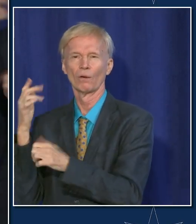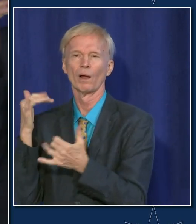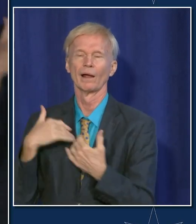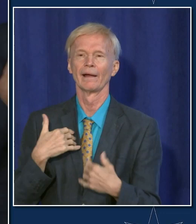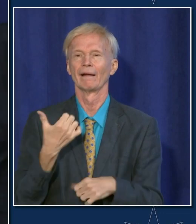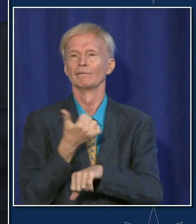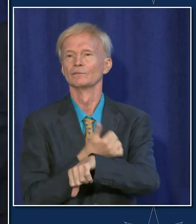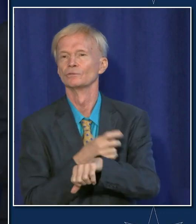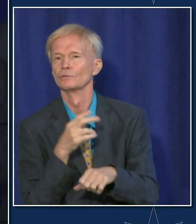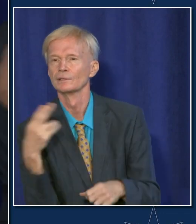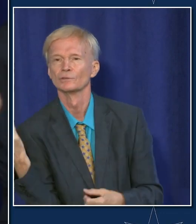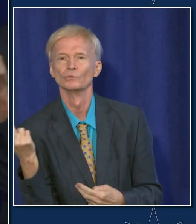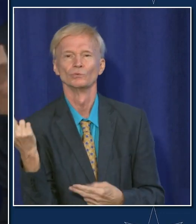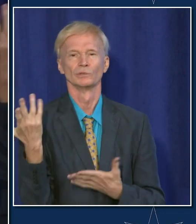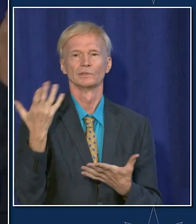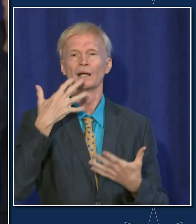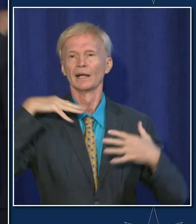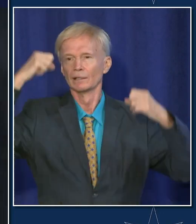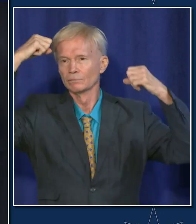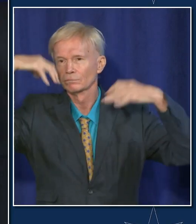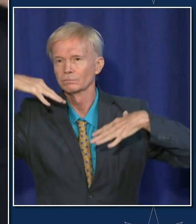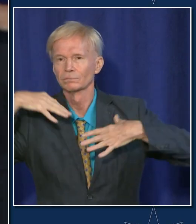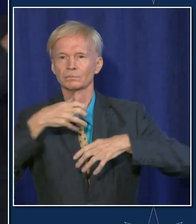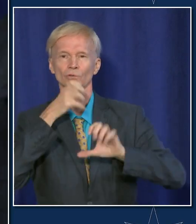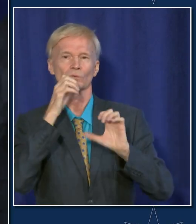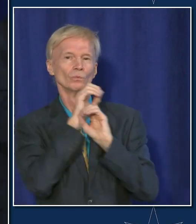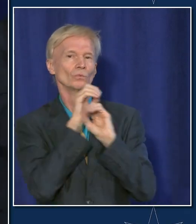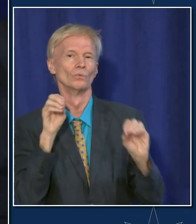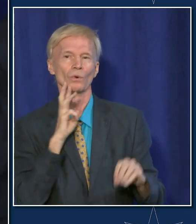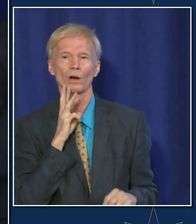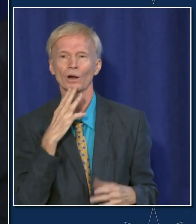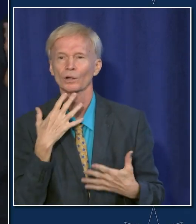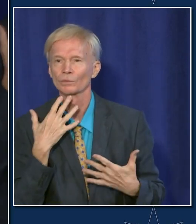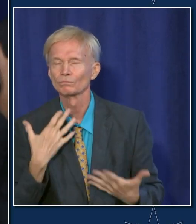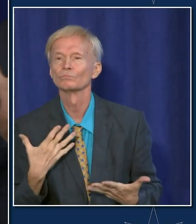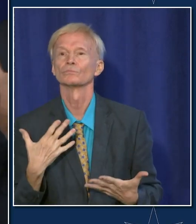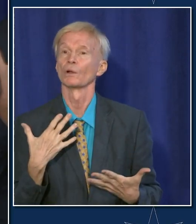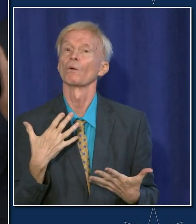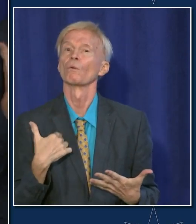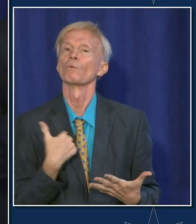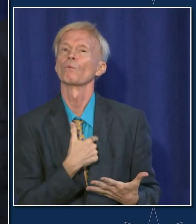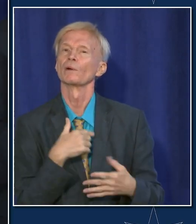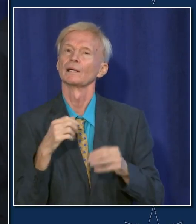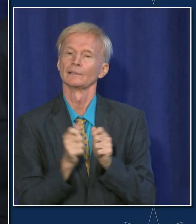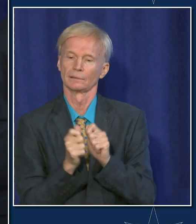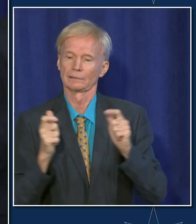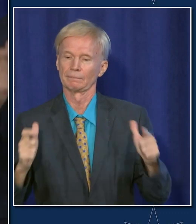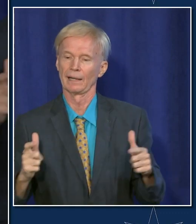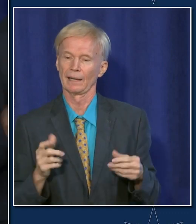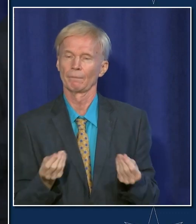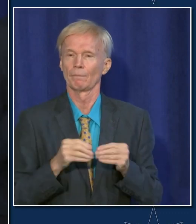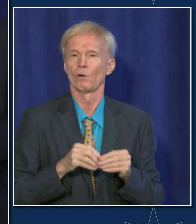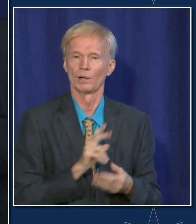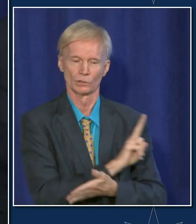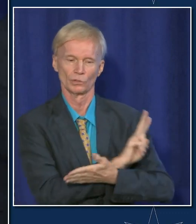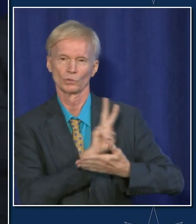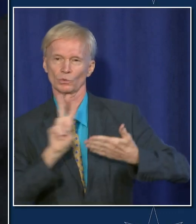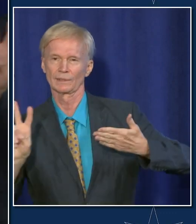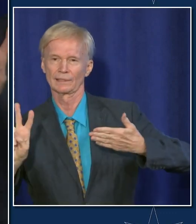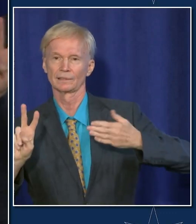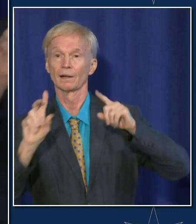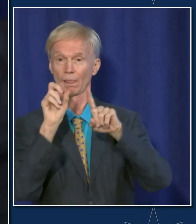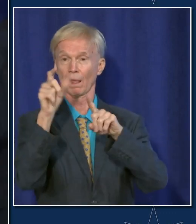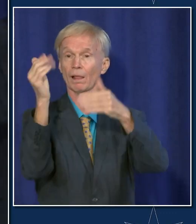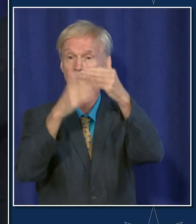use issues or, heat problems or dehydration. And this year we expanded that for 2 weeks post LALApalooza so that we